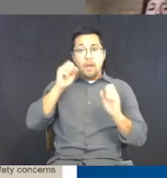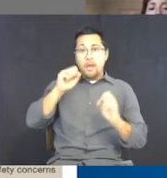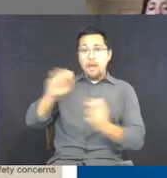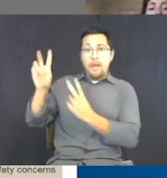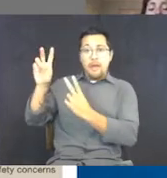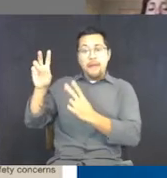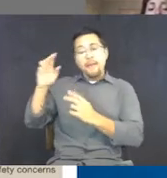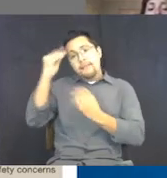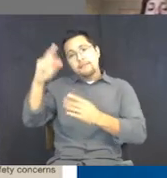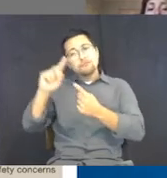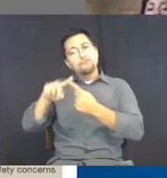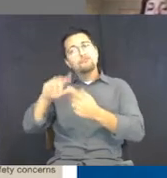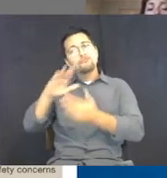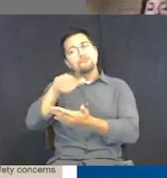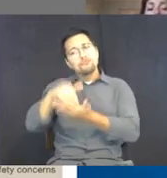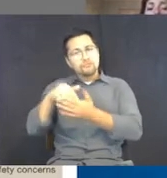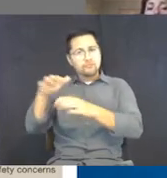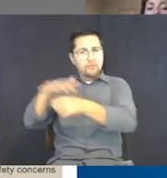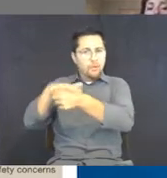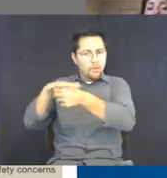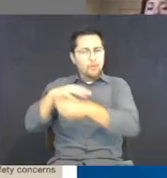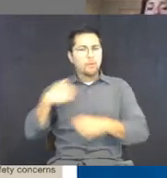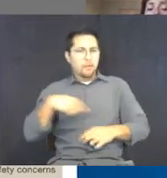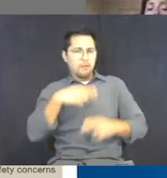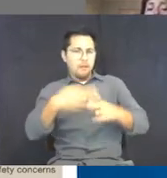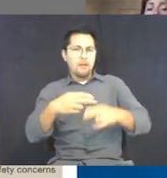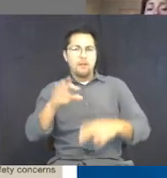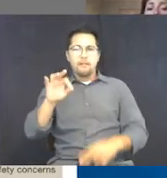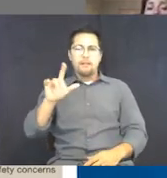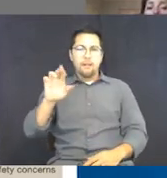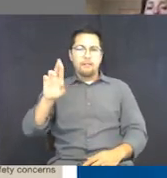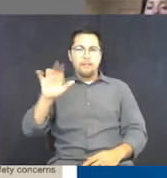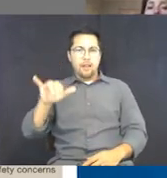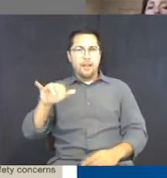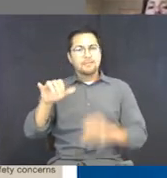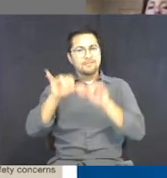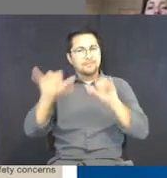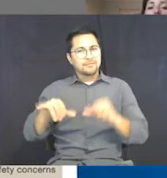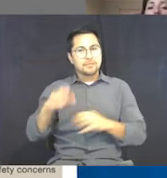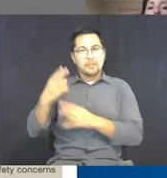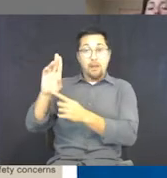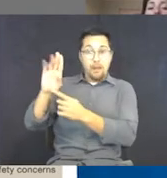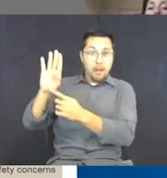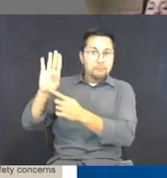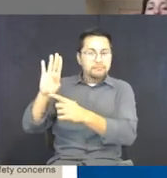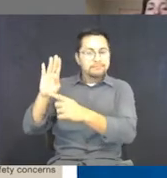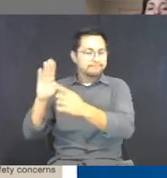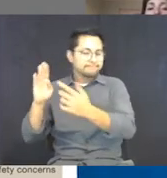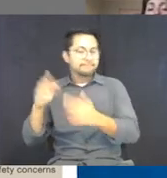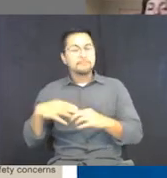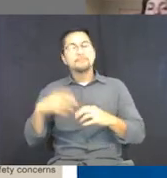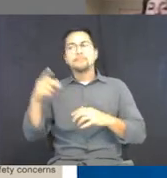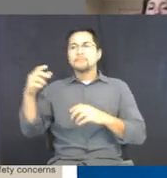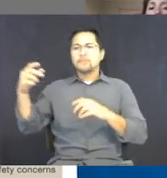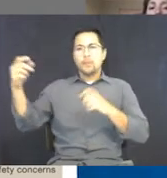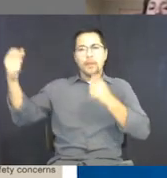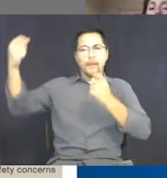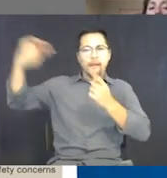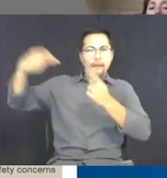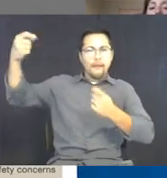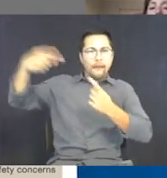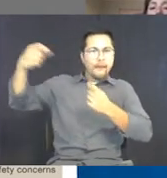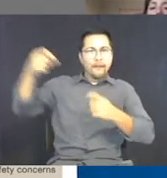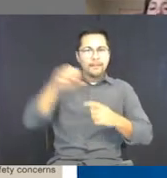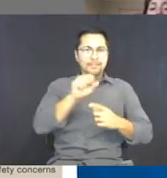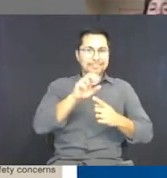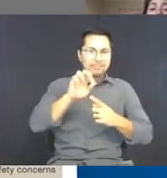to a centralized location to what we call the Firefly system, the hub. So the sensors are communicating with the hub, and then